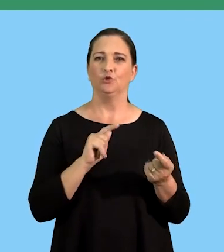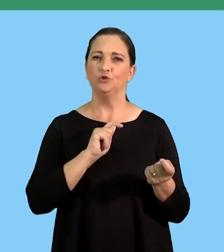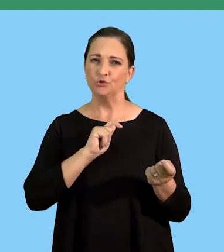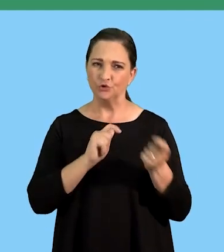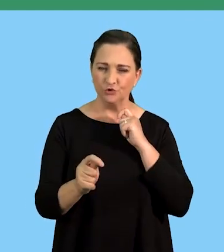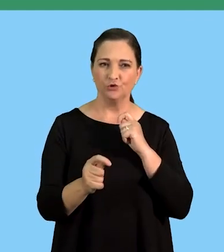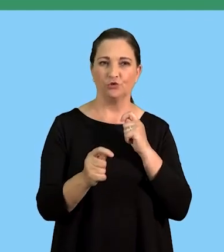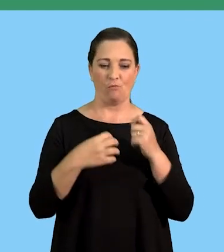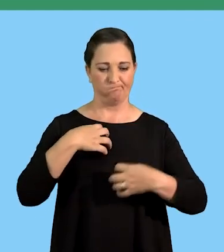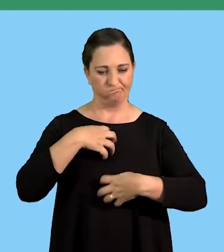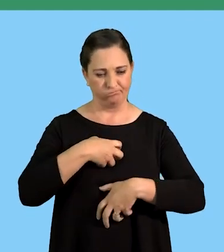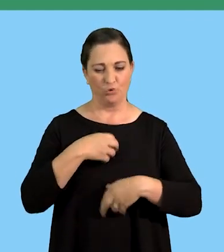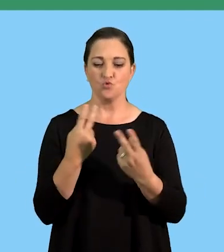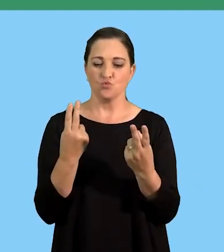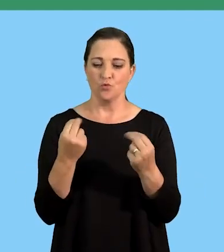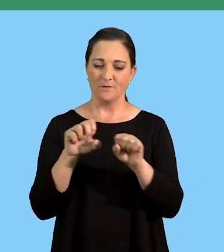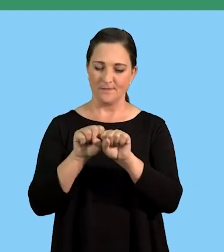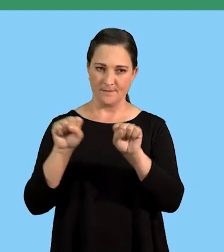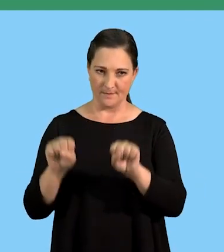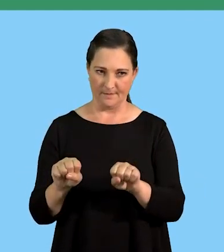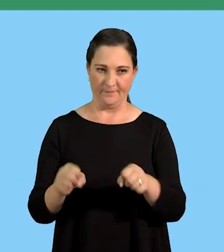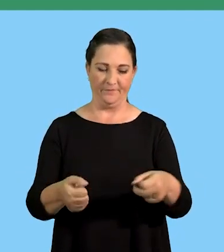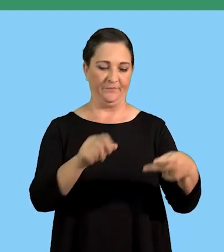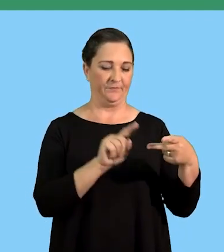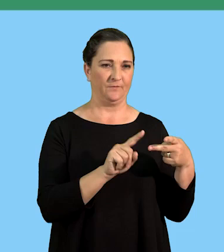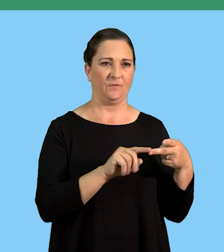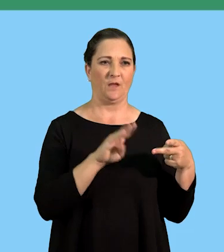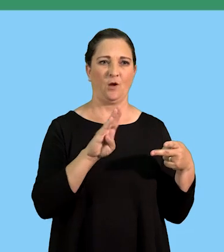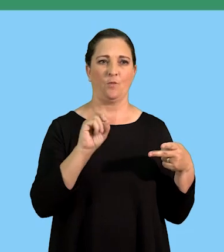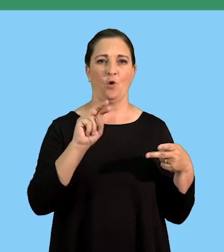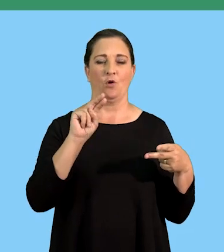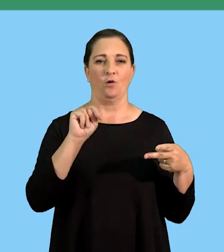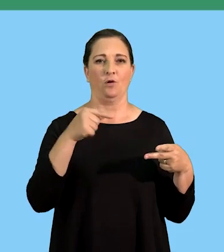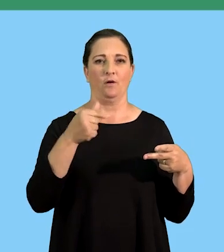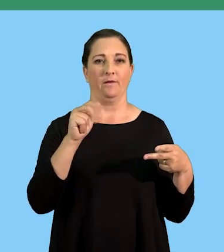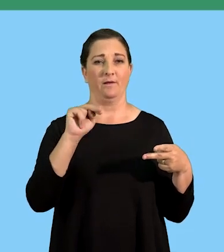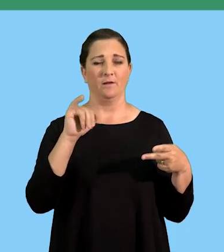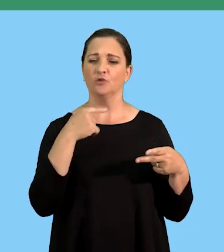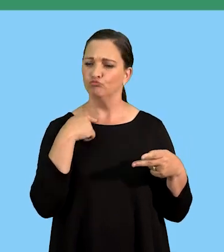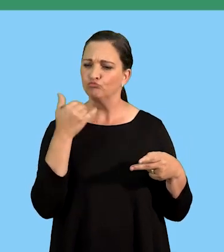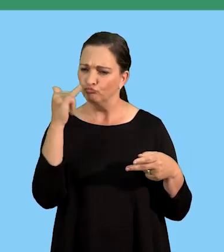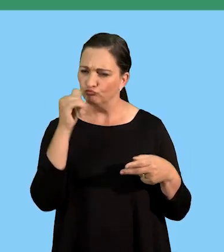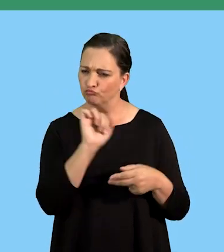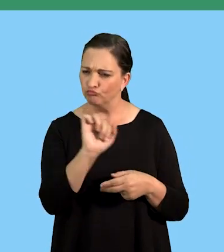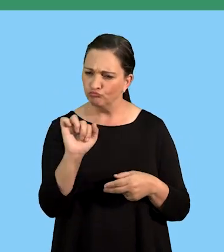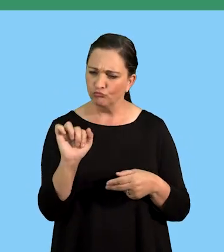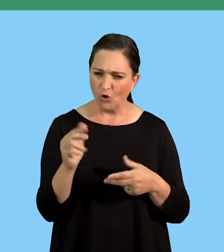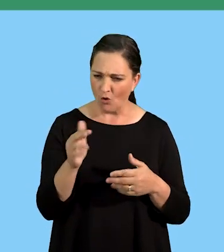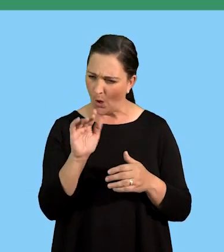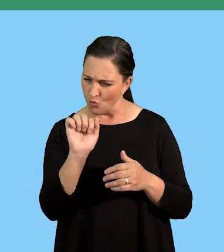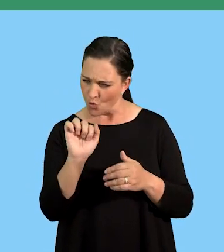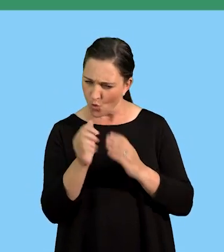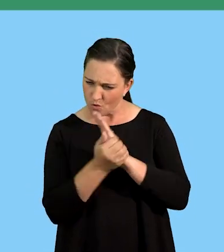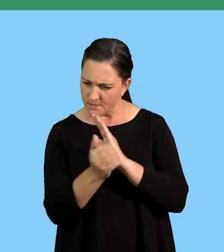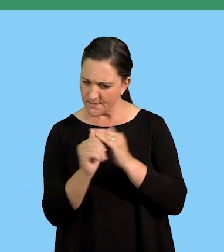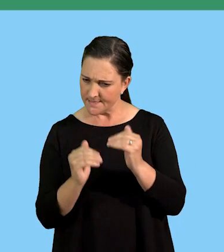to the new system in the workplace. Then we have Bongani, who checks the employee's competency